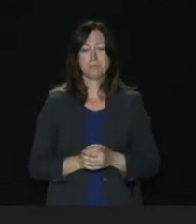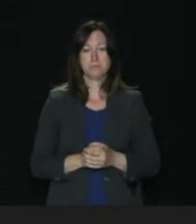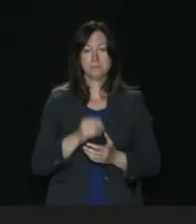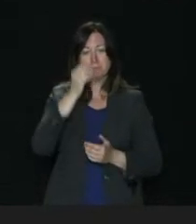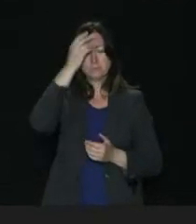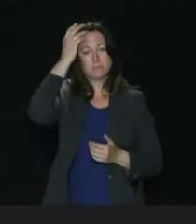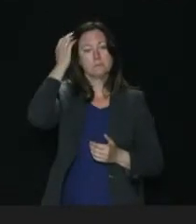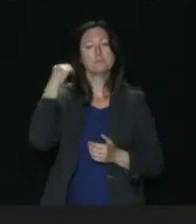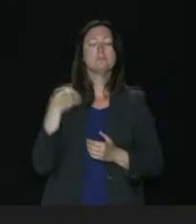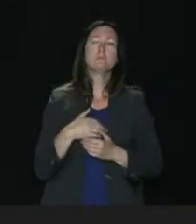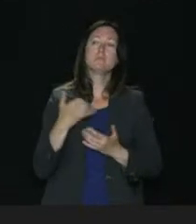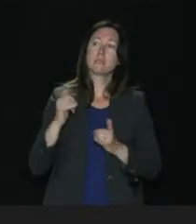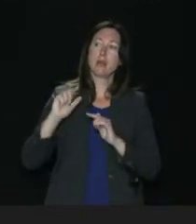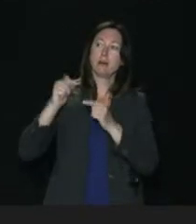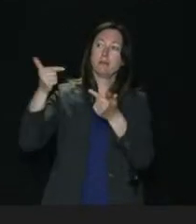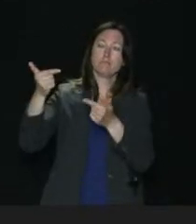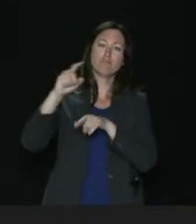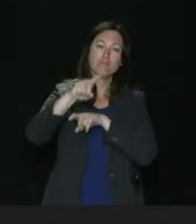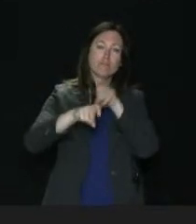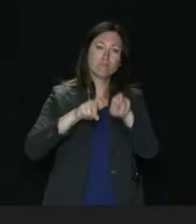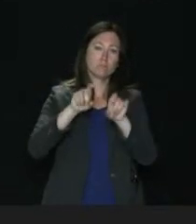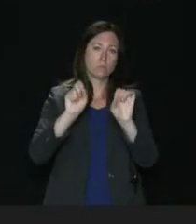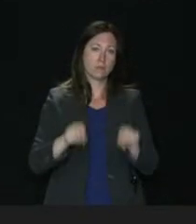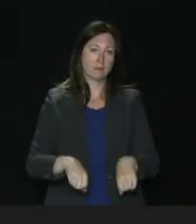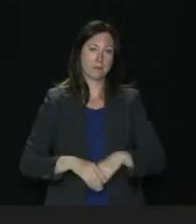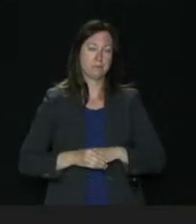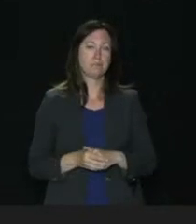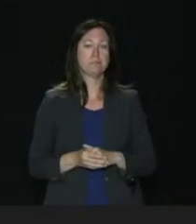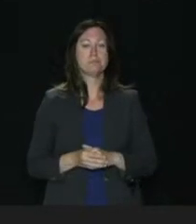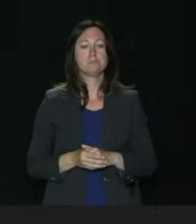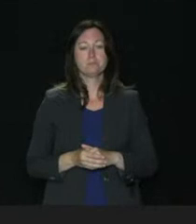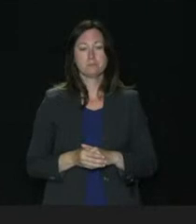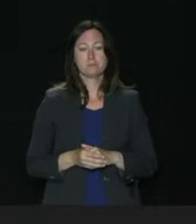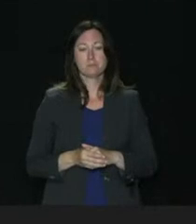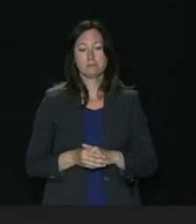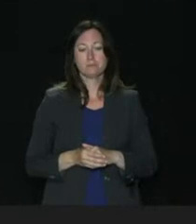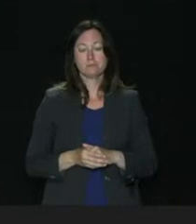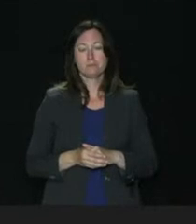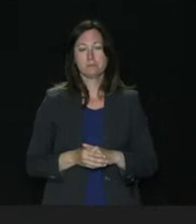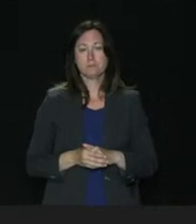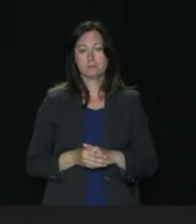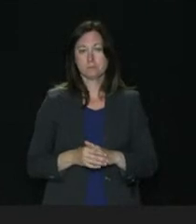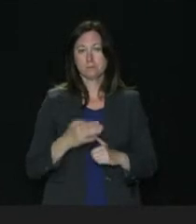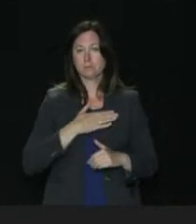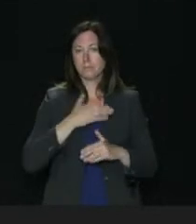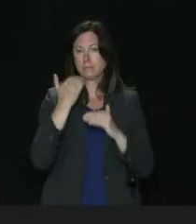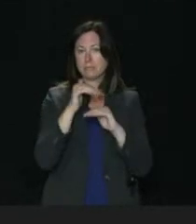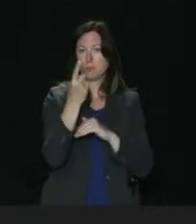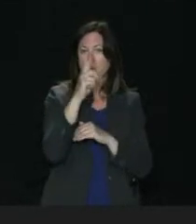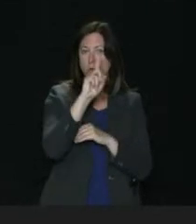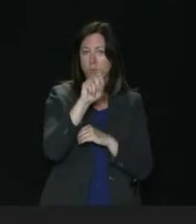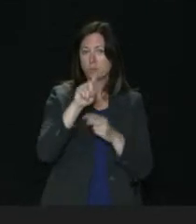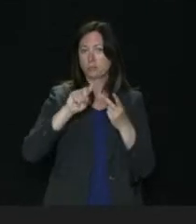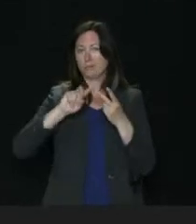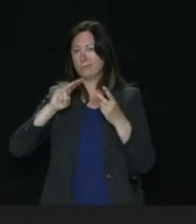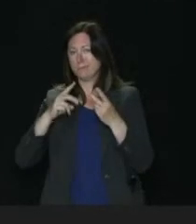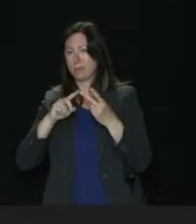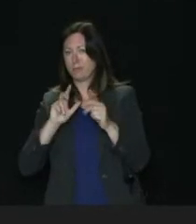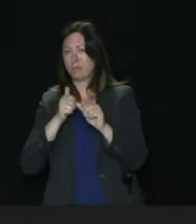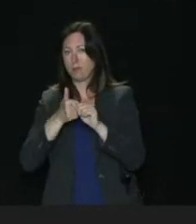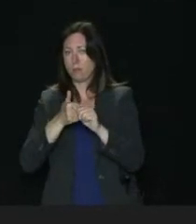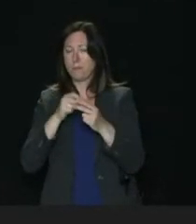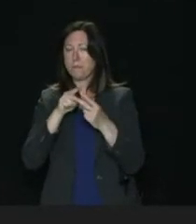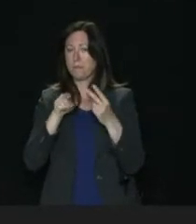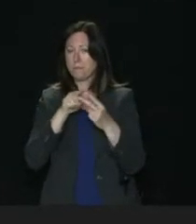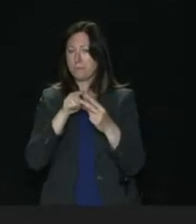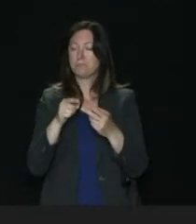We will now open the phone lines to questions. We ask that you limit yourself to one question and only one follow-up. We will be taking